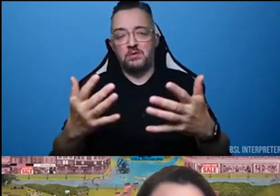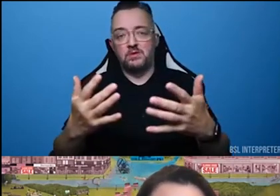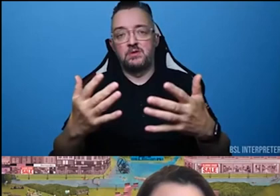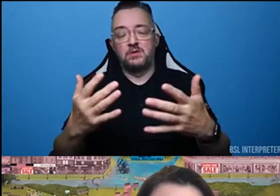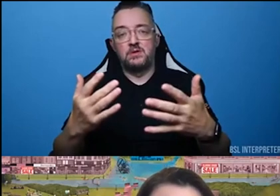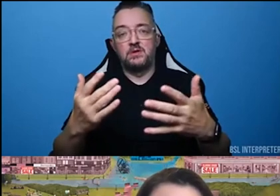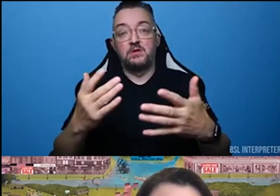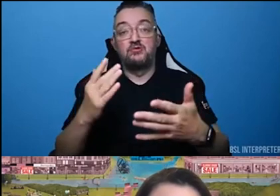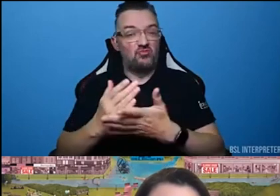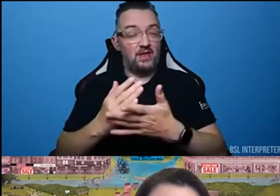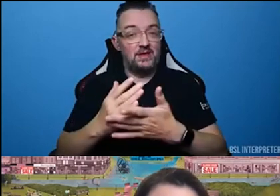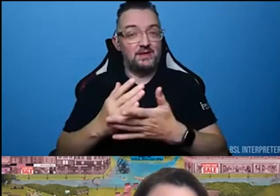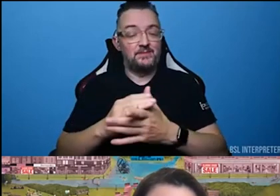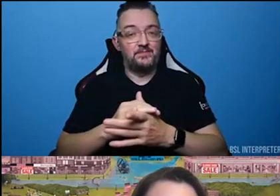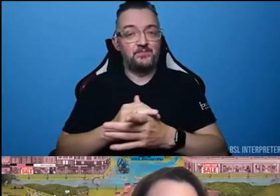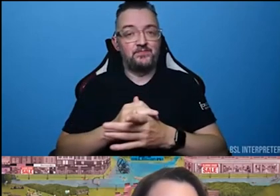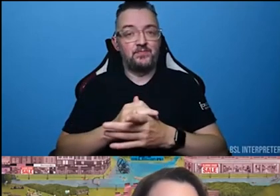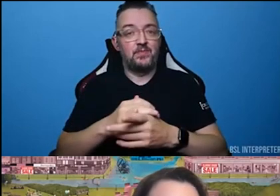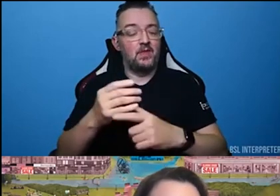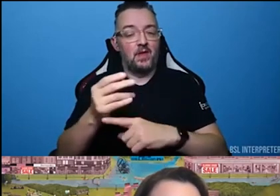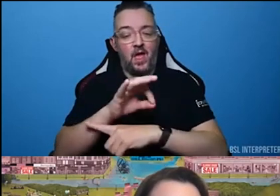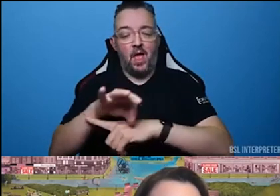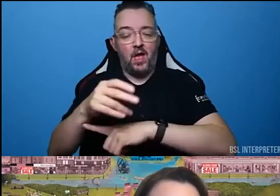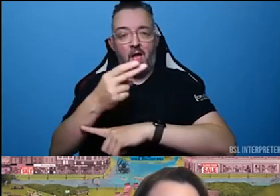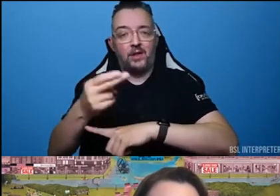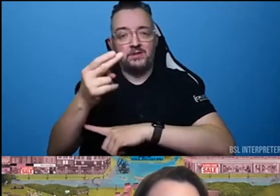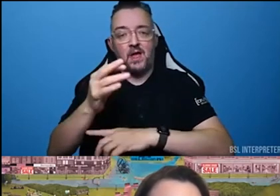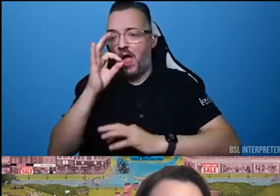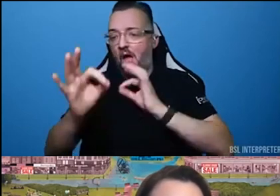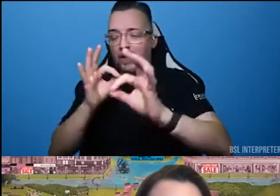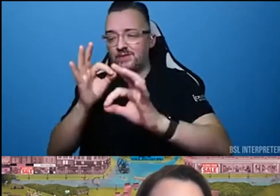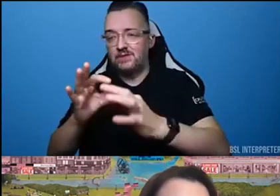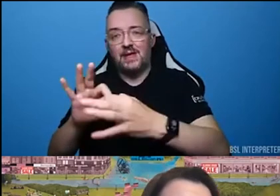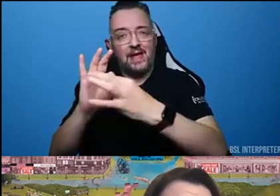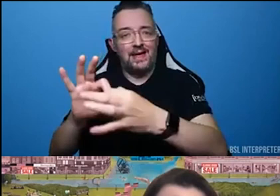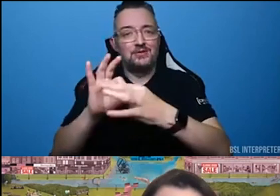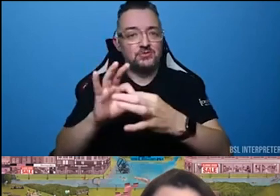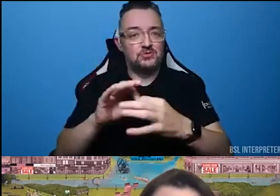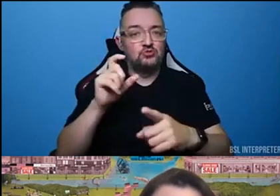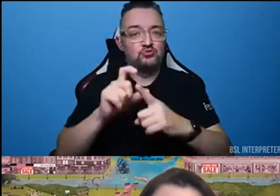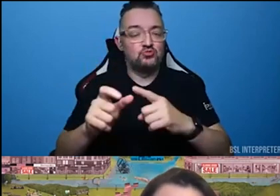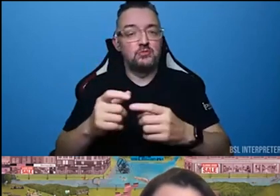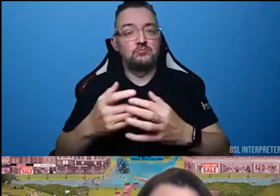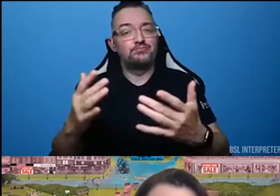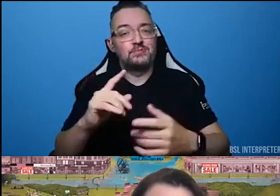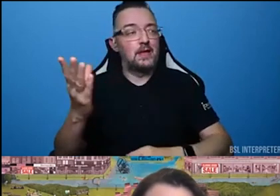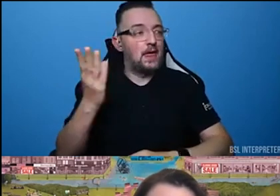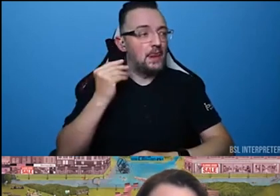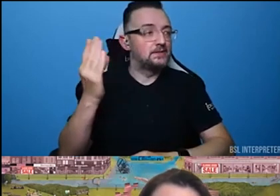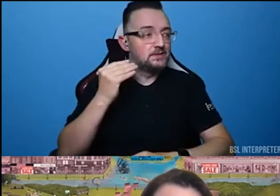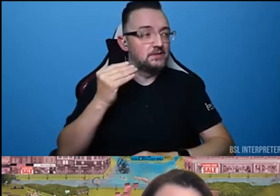actually just architects asking questions and just engaging and doing an awful lot of listening. So rather than